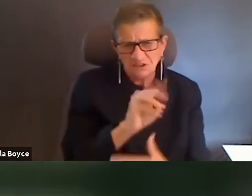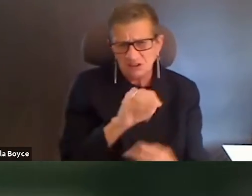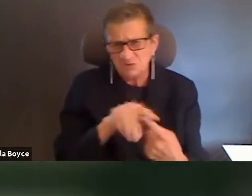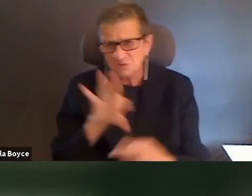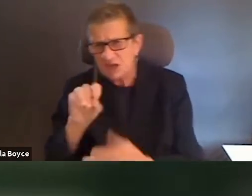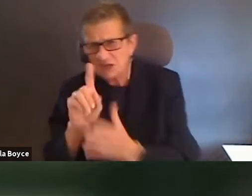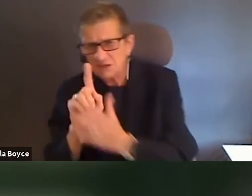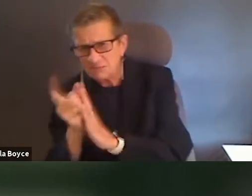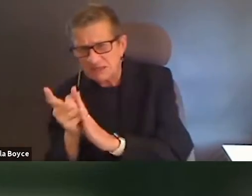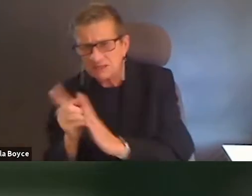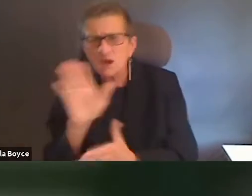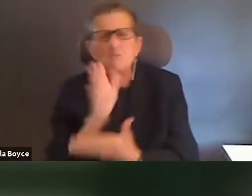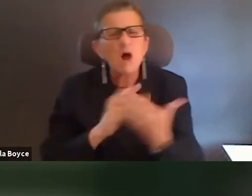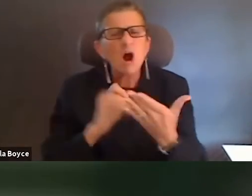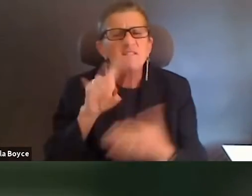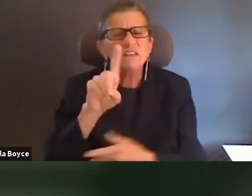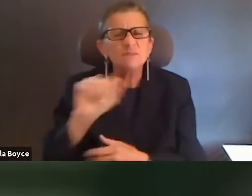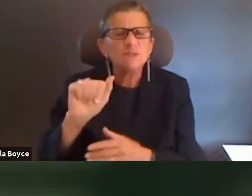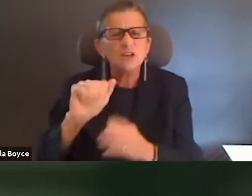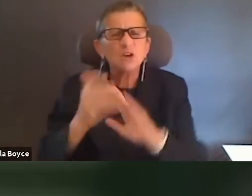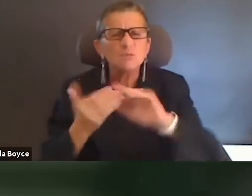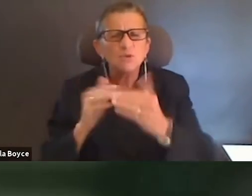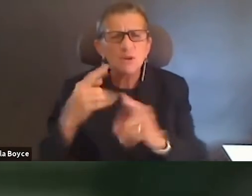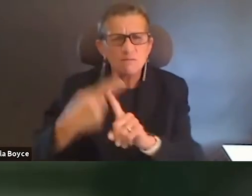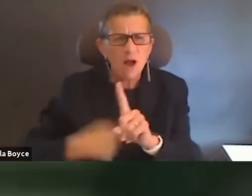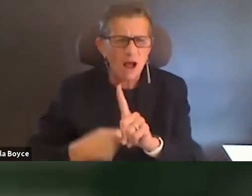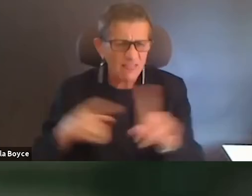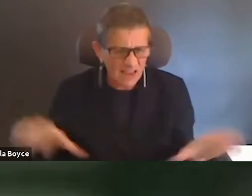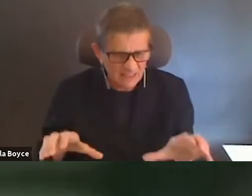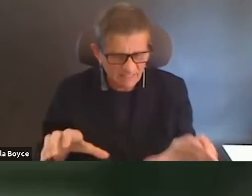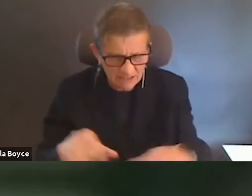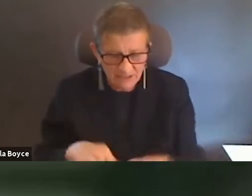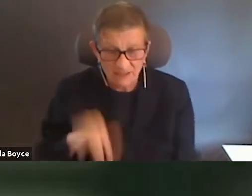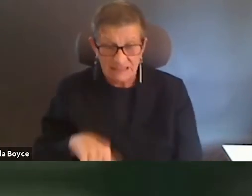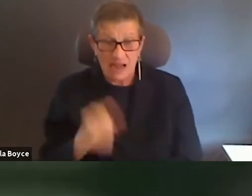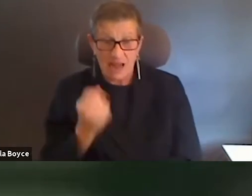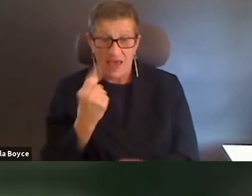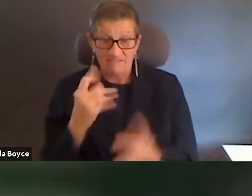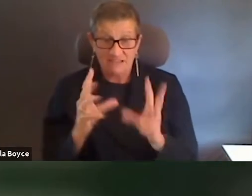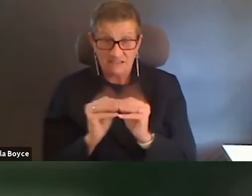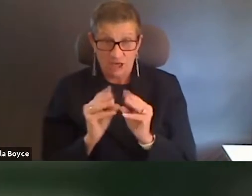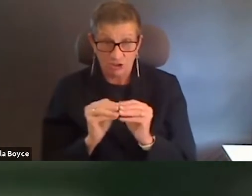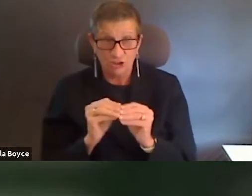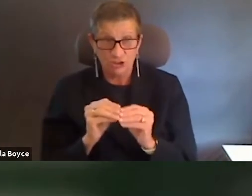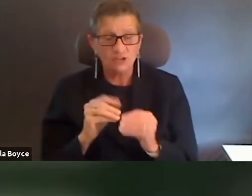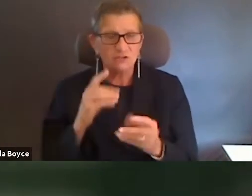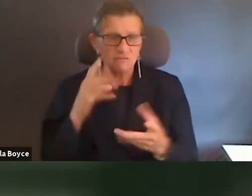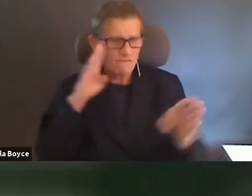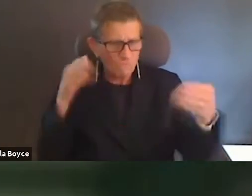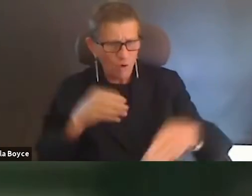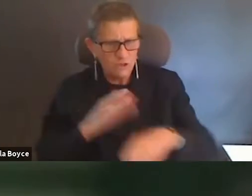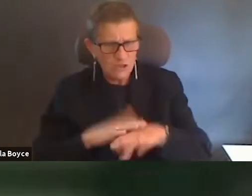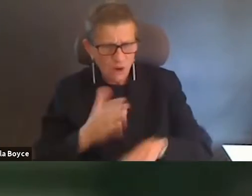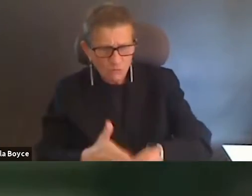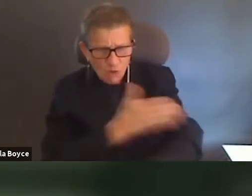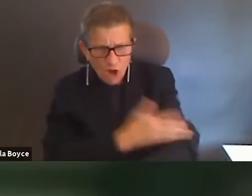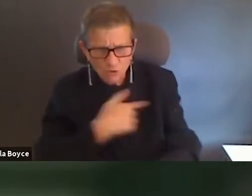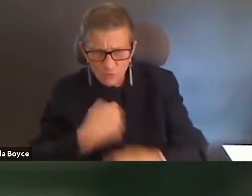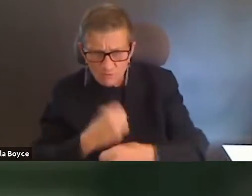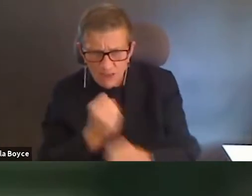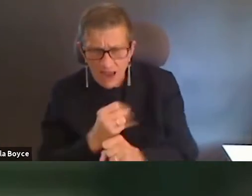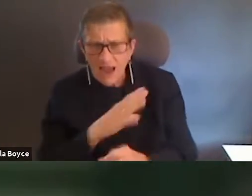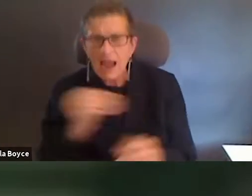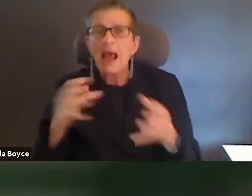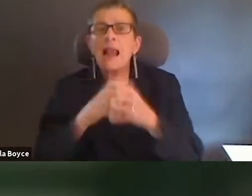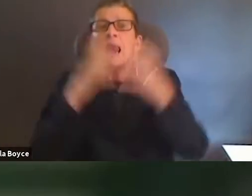as part of Disability Community Month activities. These 11 sessions focus on the progress made and the tremendous amount of work